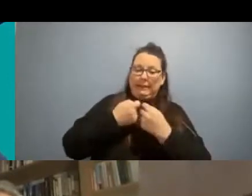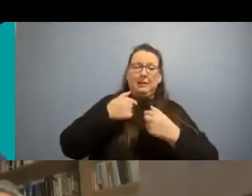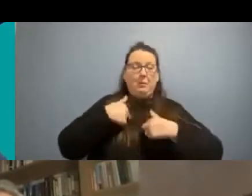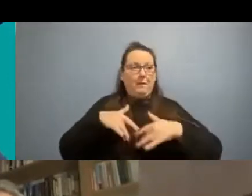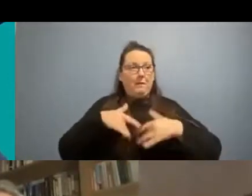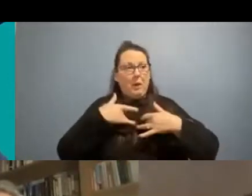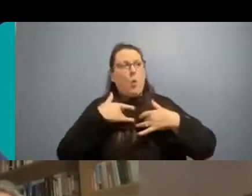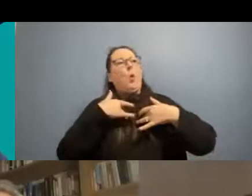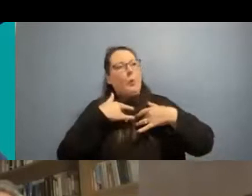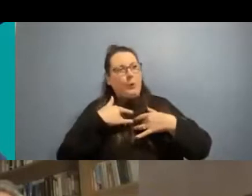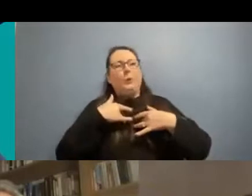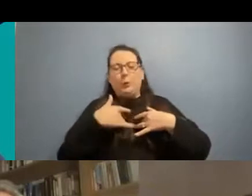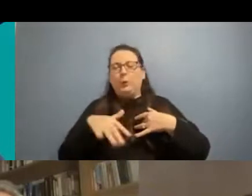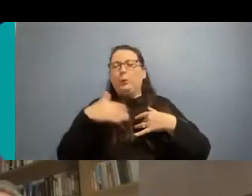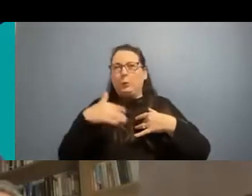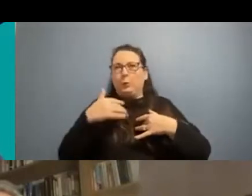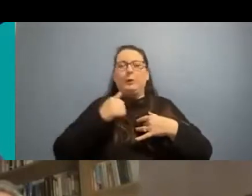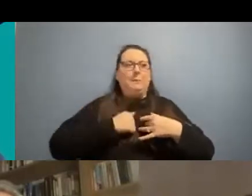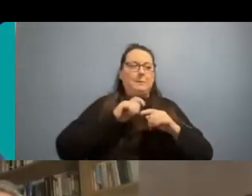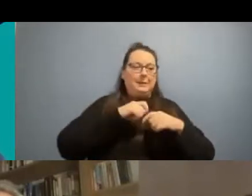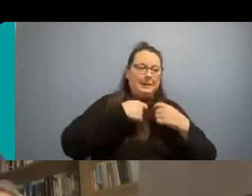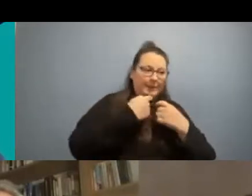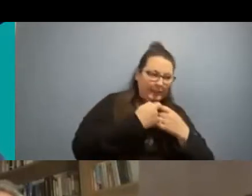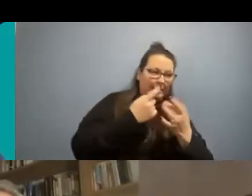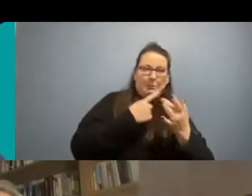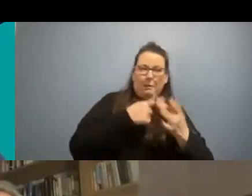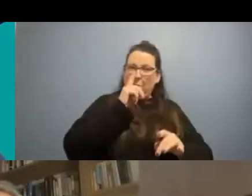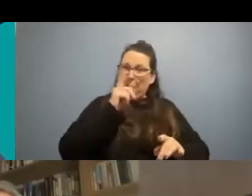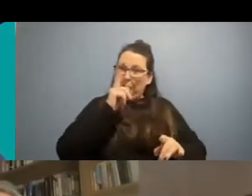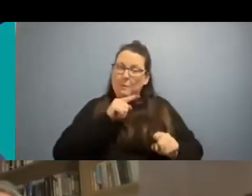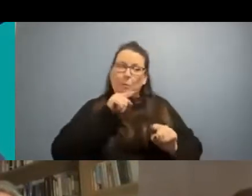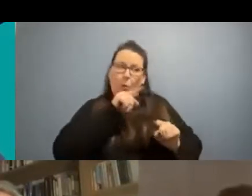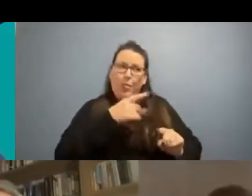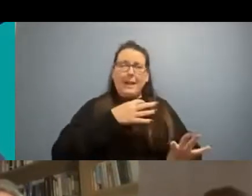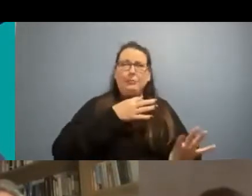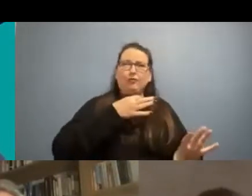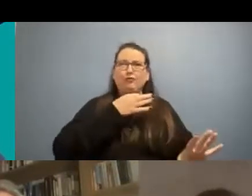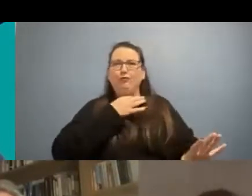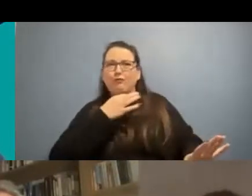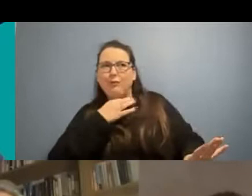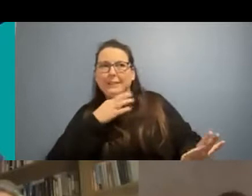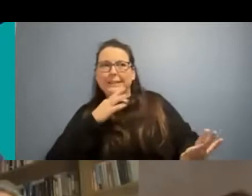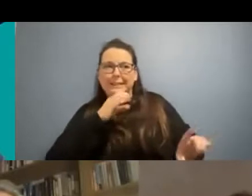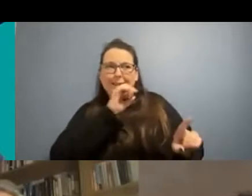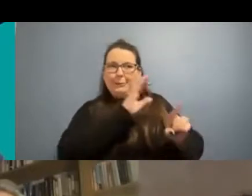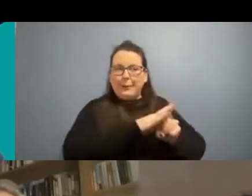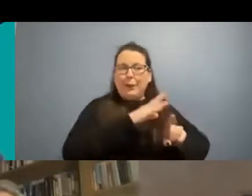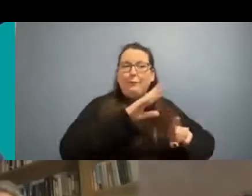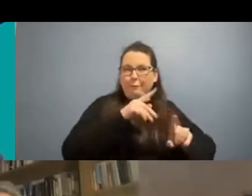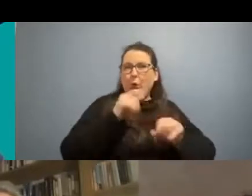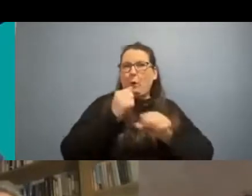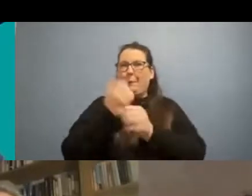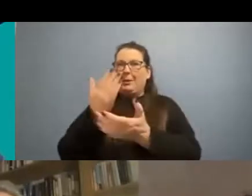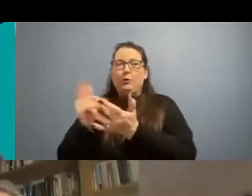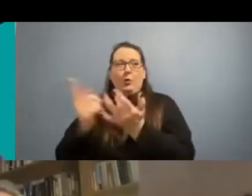of the sacrifices people are making to keep those around us safe. So thank you very much for that. Let's keep this